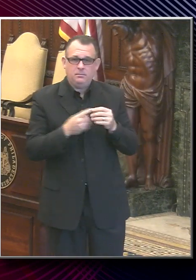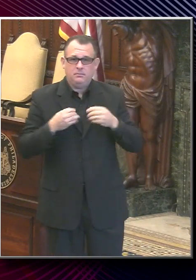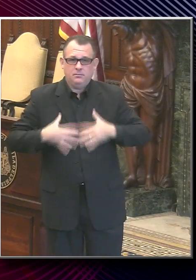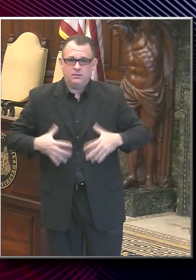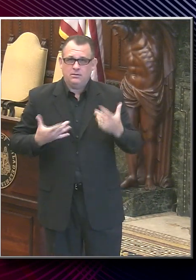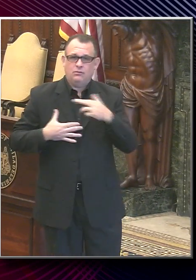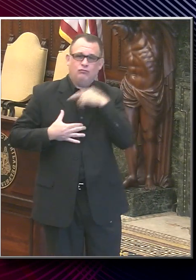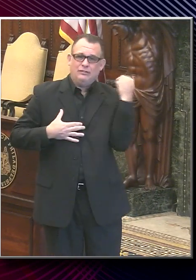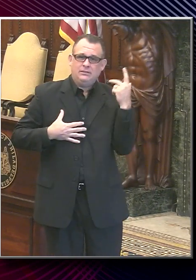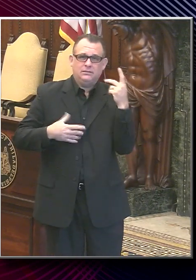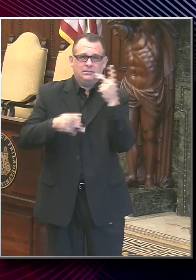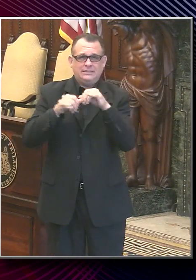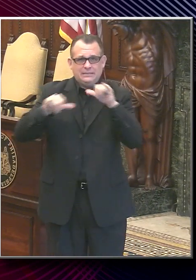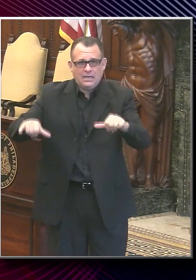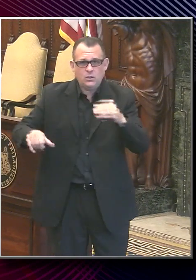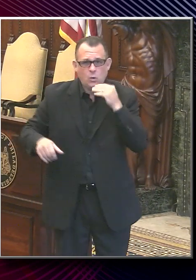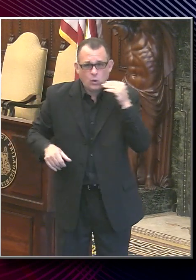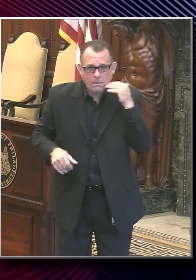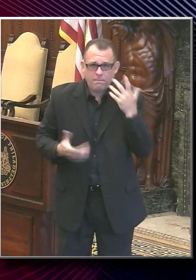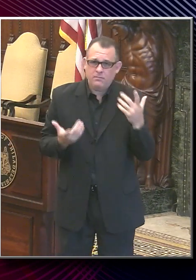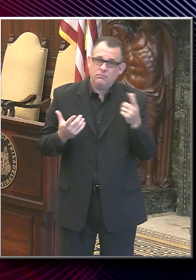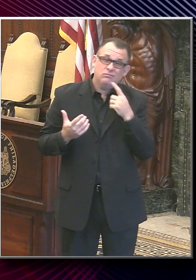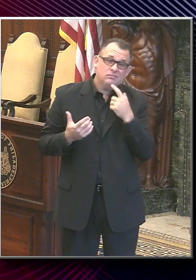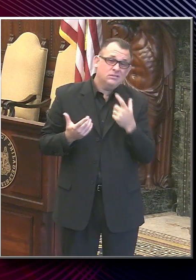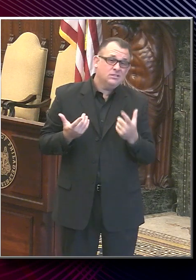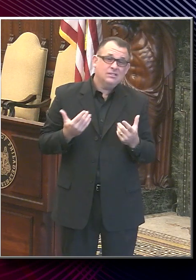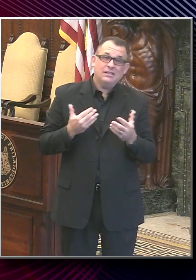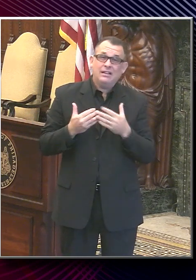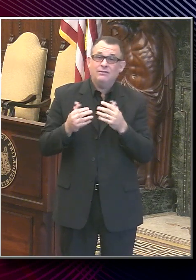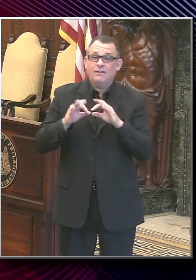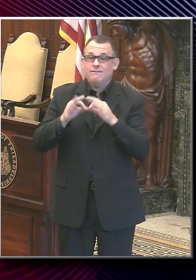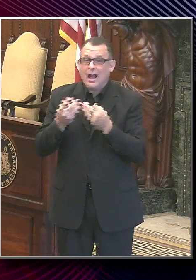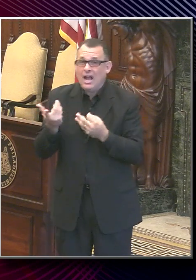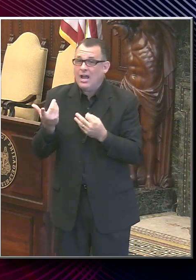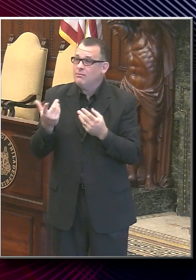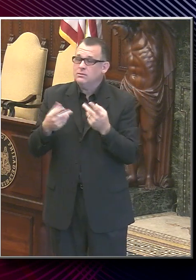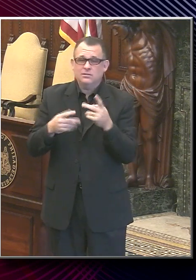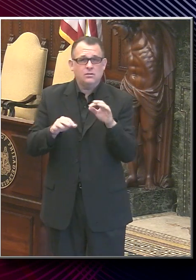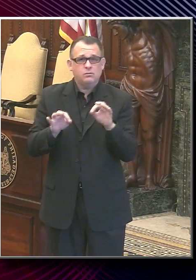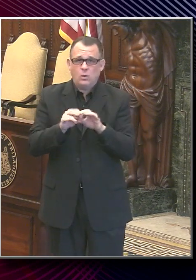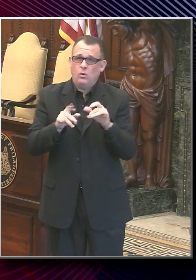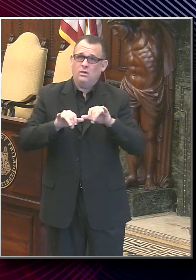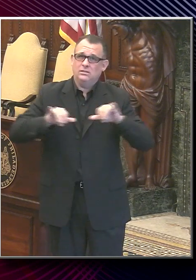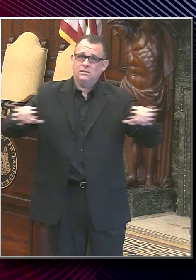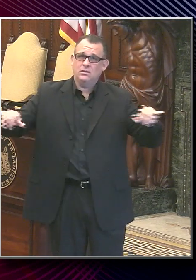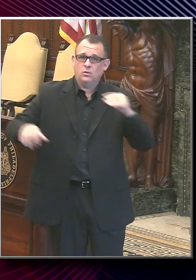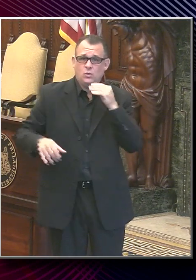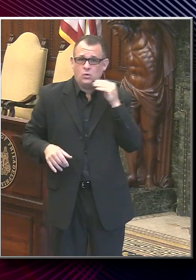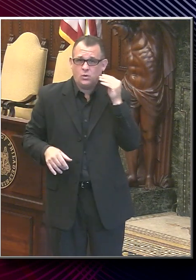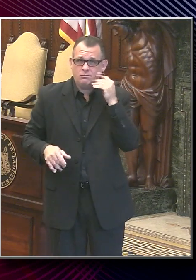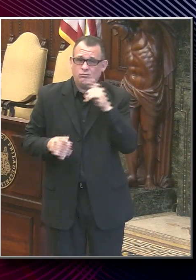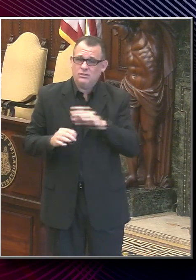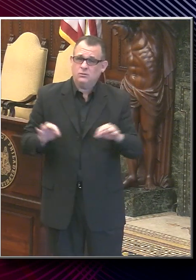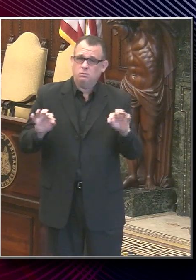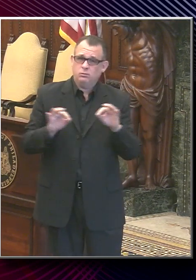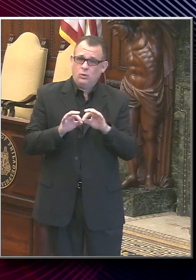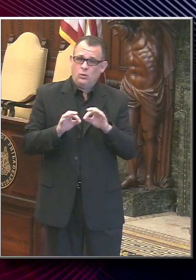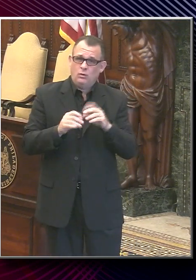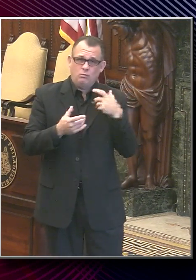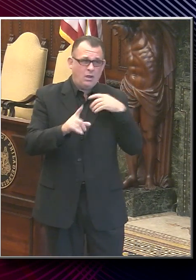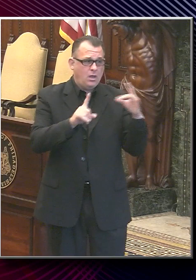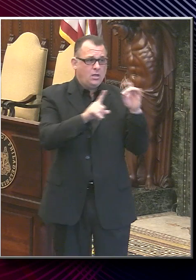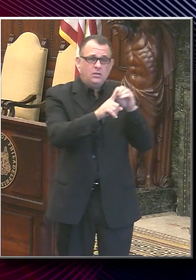avoid contact, even with relatives and caregivers who might themselves be out and about because they may be exposed and you don't want to get the virus from